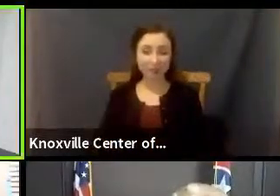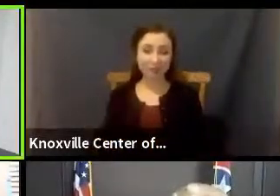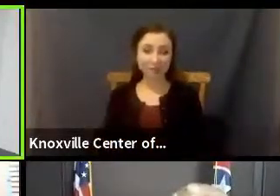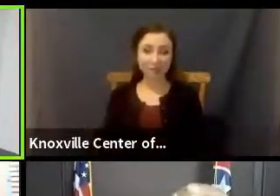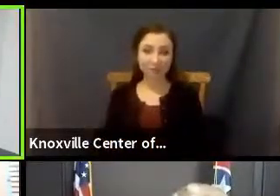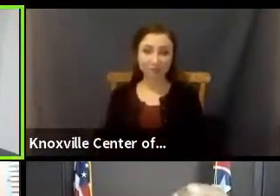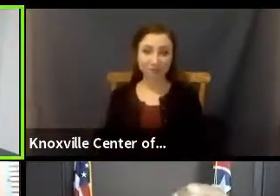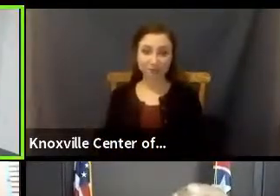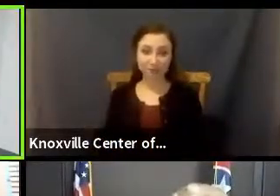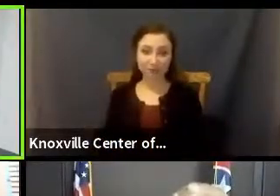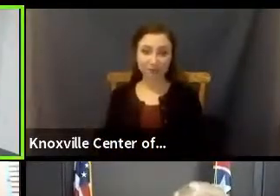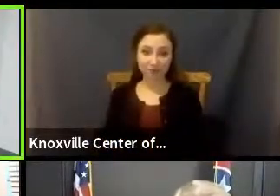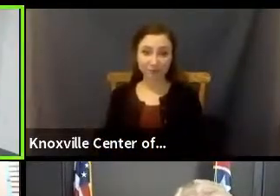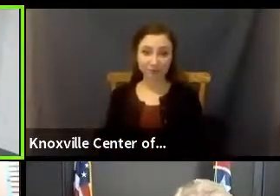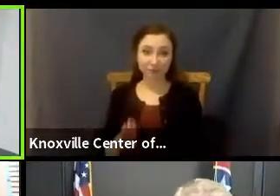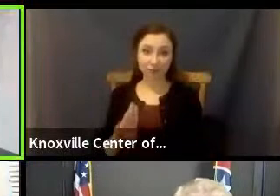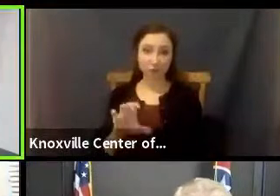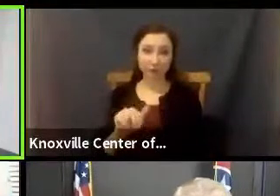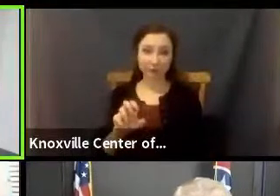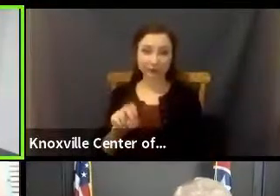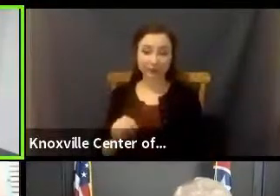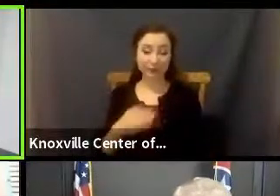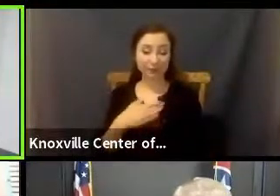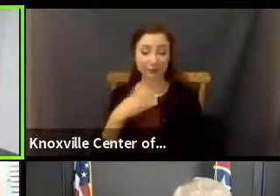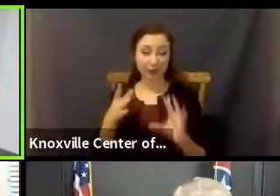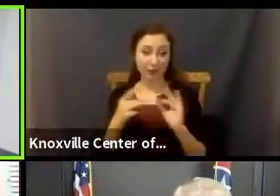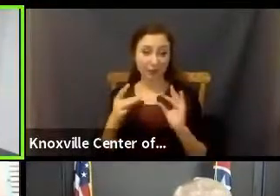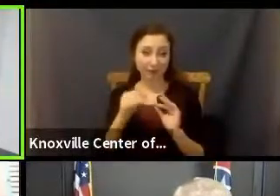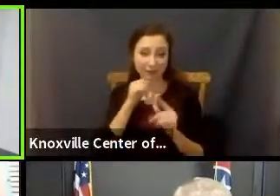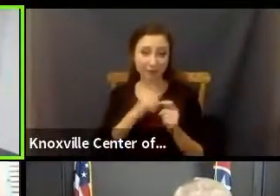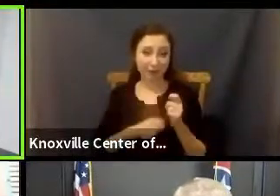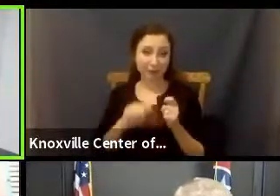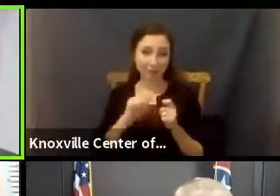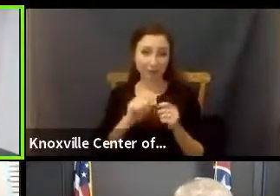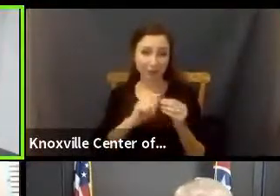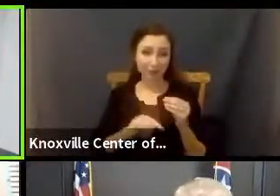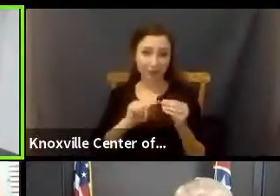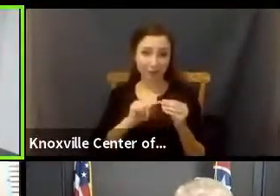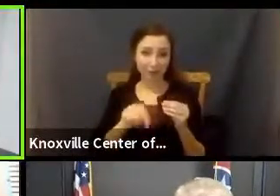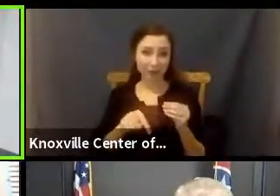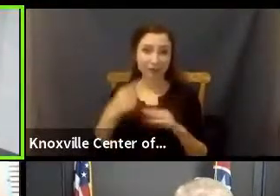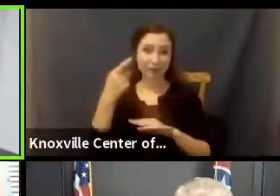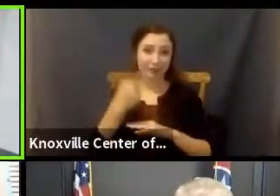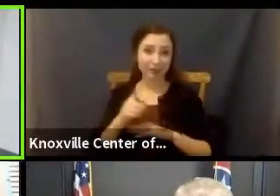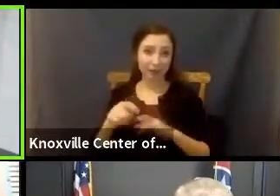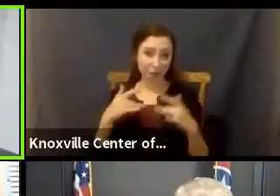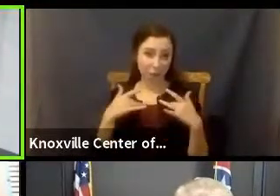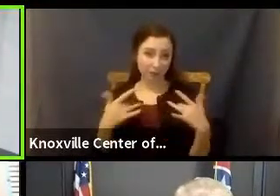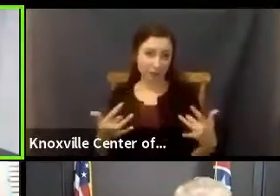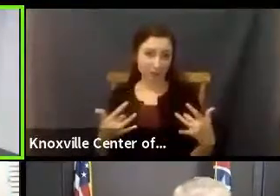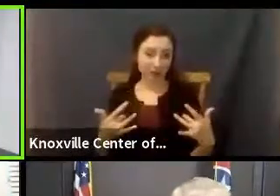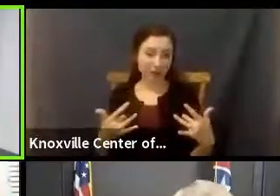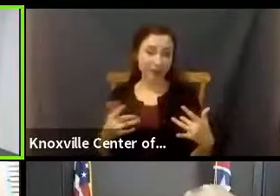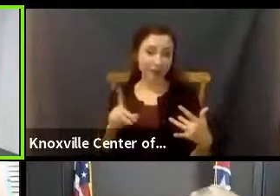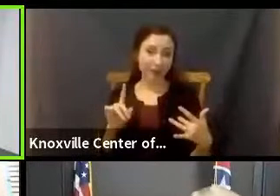Again, my comments are not on the substance, but again, there's some dates that need to be updated.